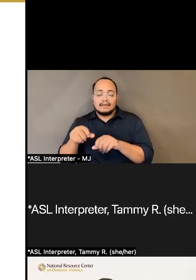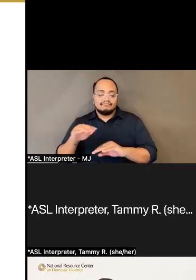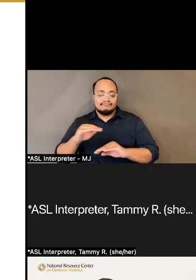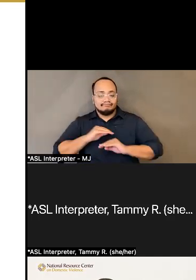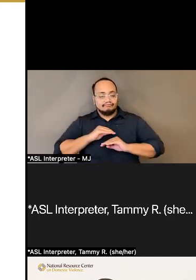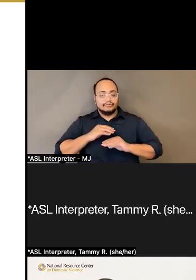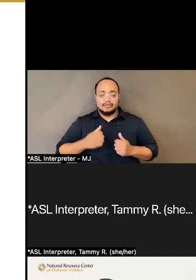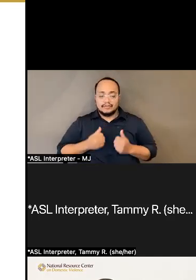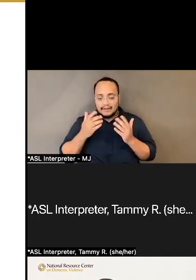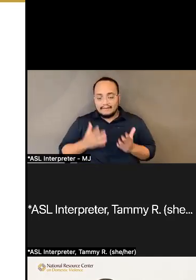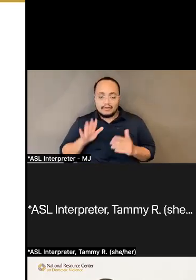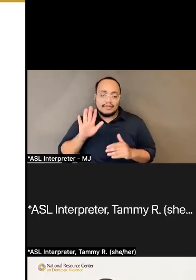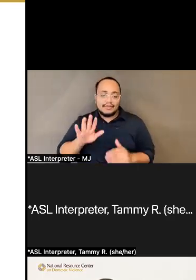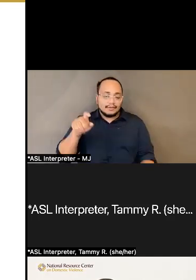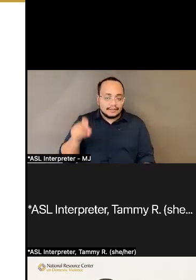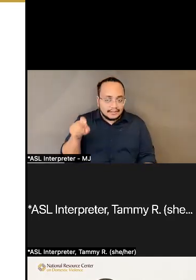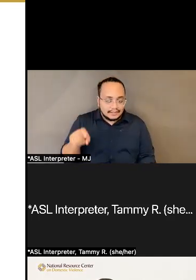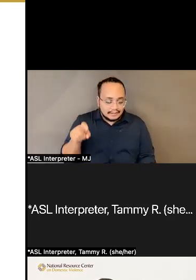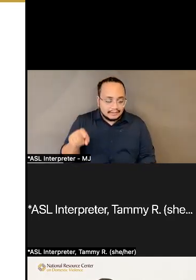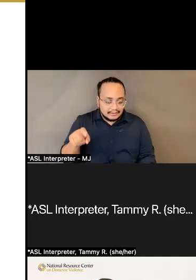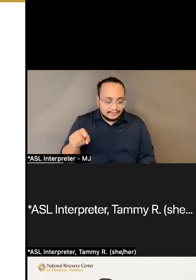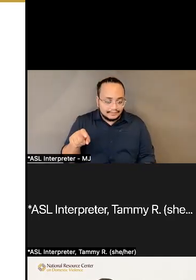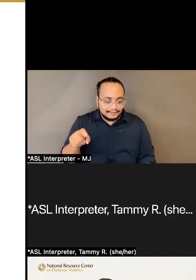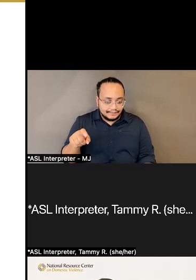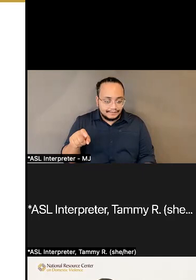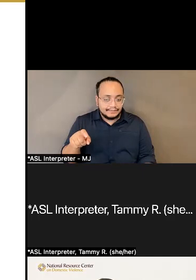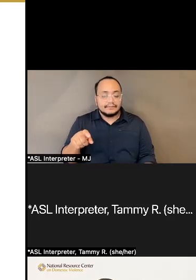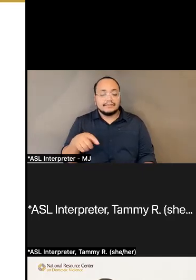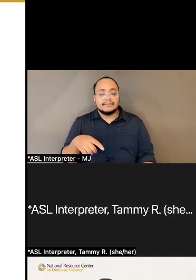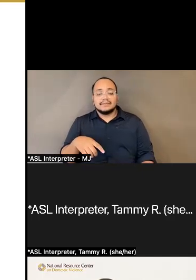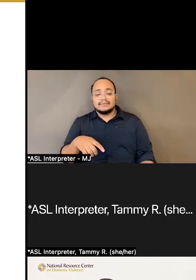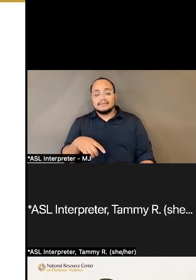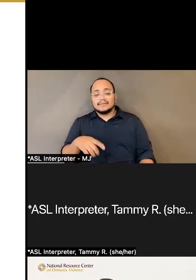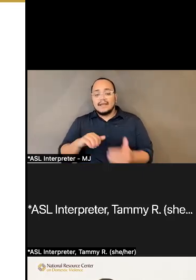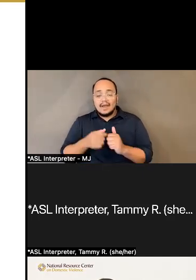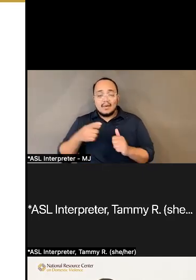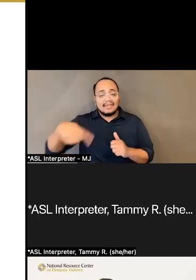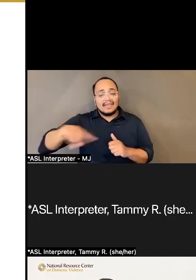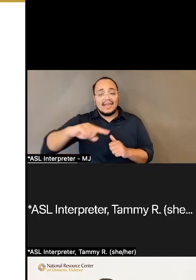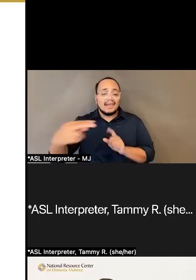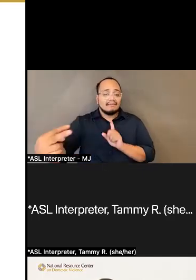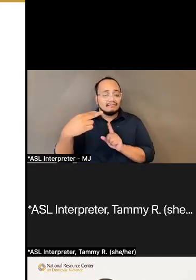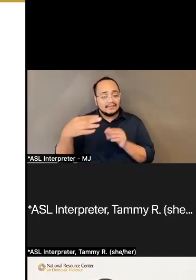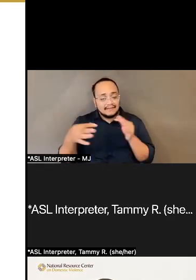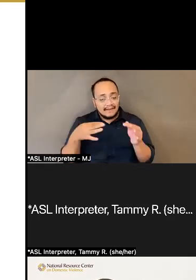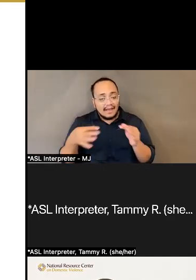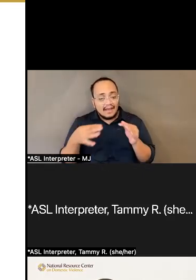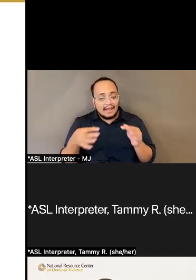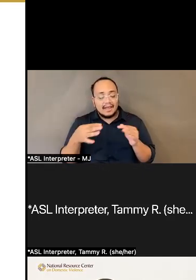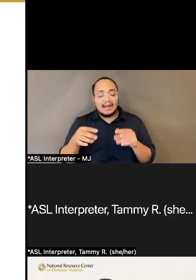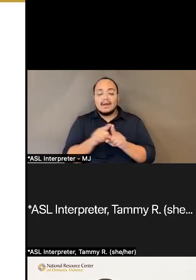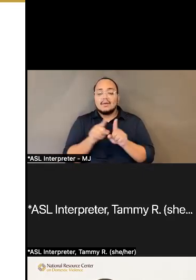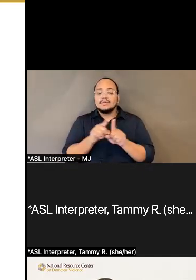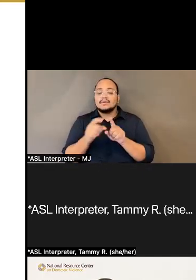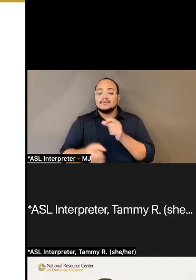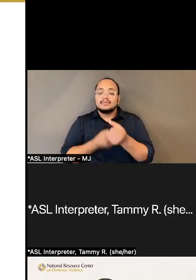needs in the ways they define and support their